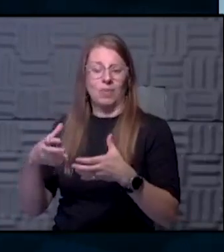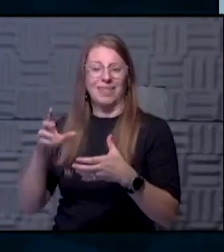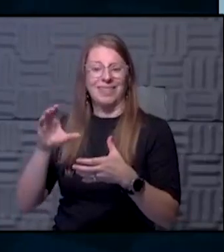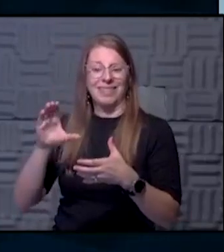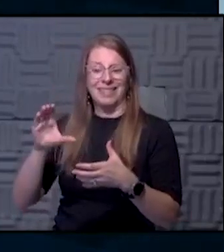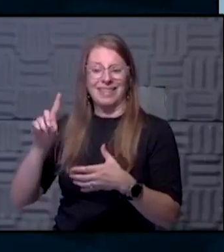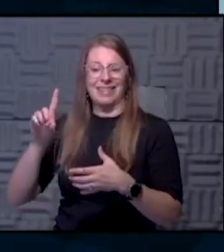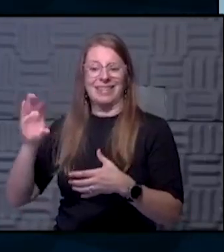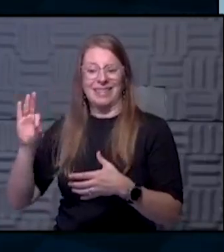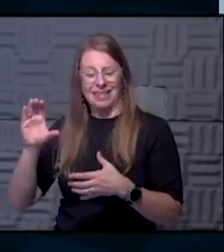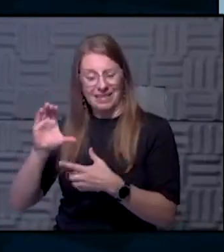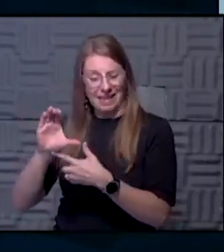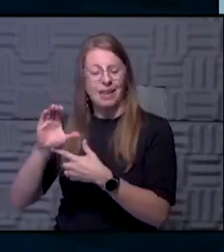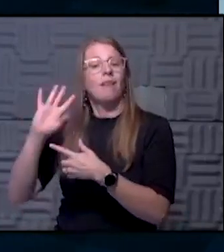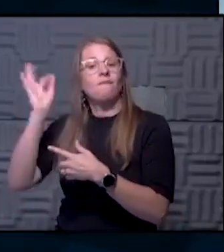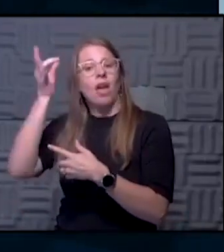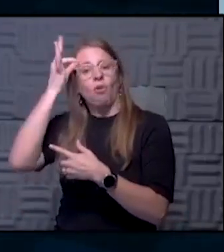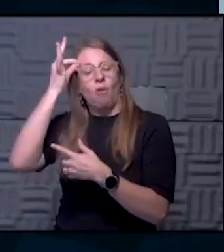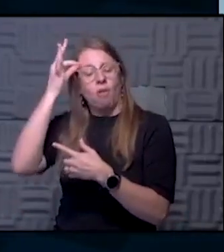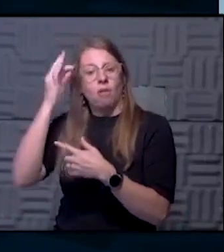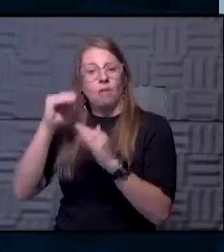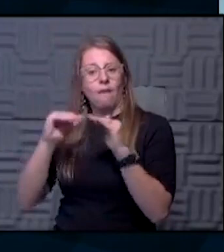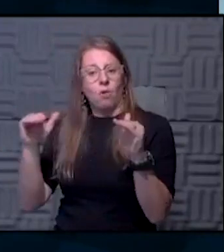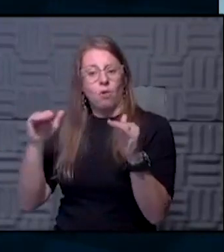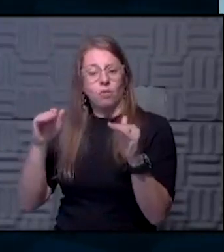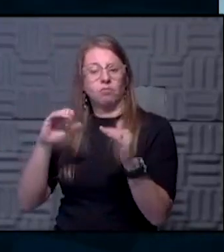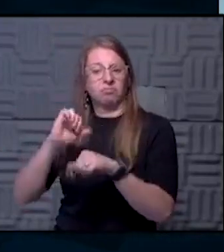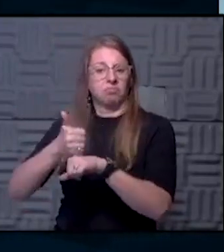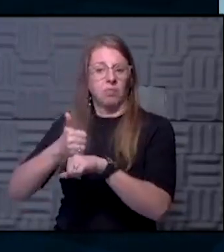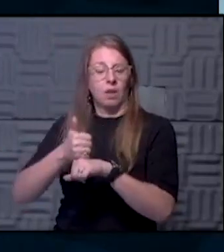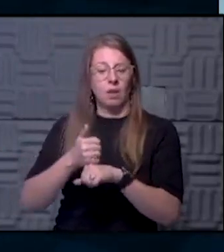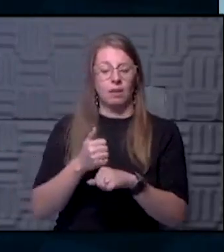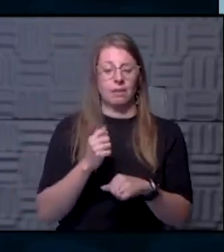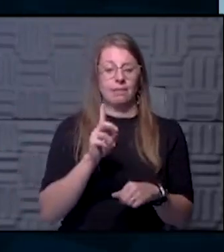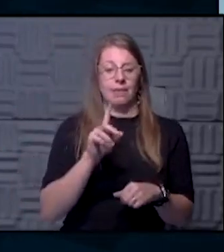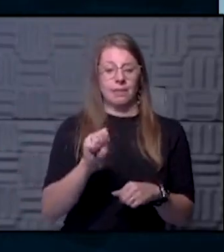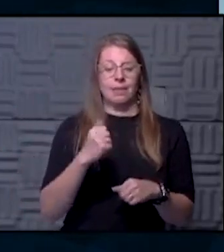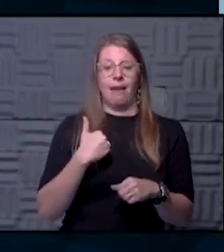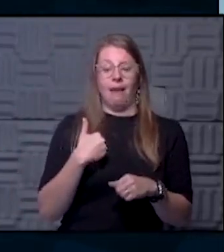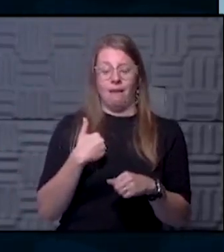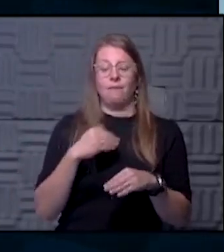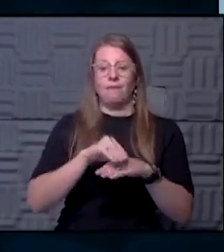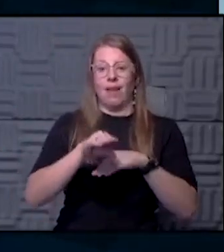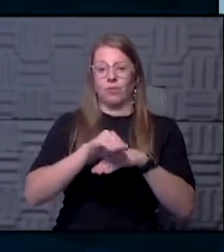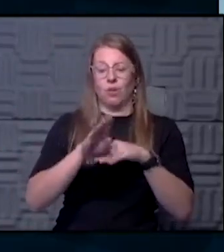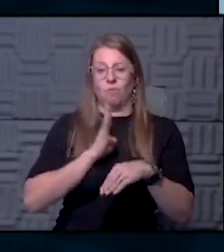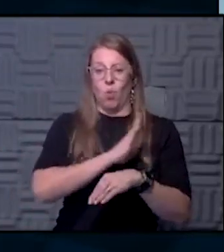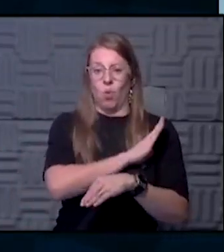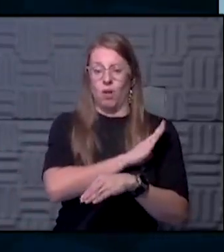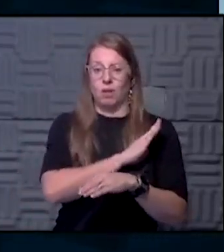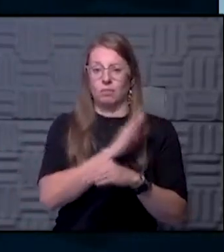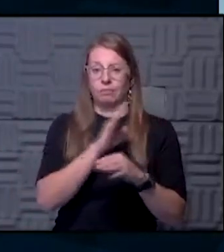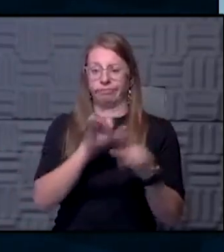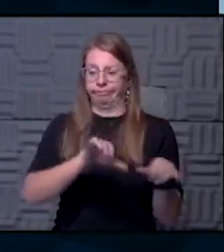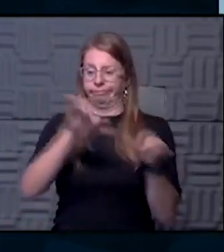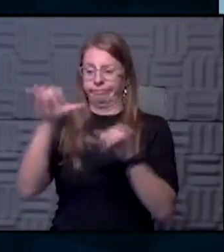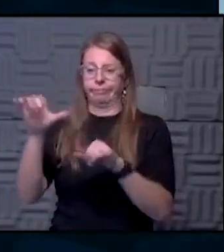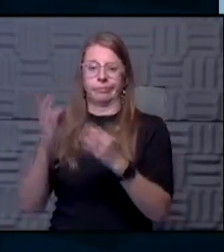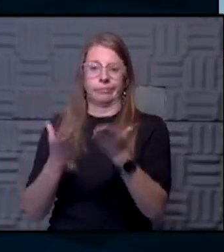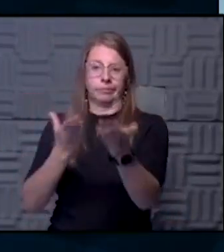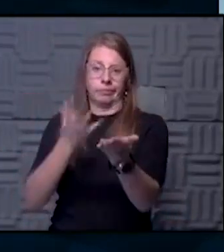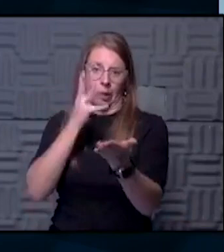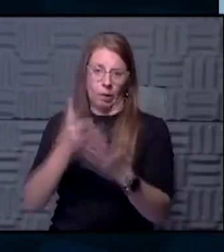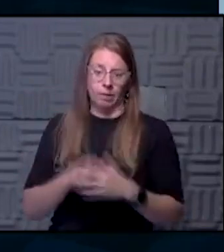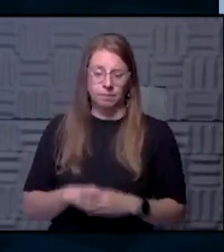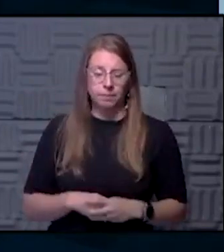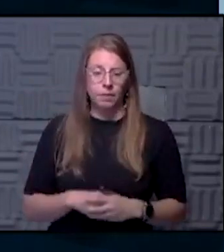federal level. And of course, the state of Kansas has an advisory board that will make pretty much parallel recommendations. And so as